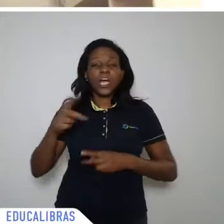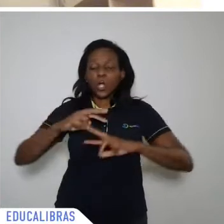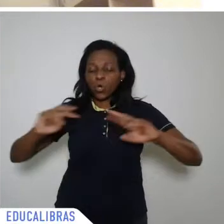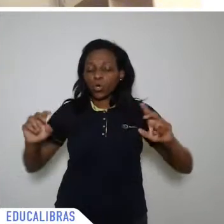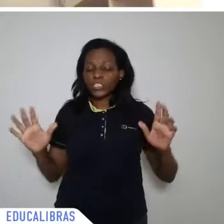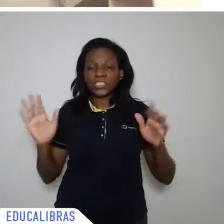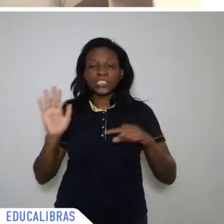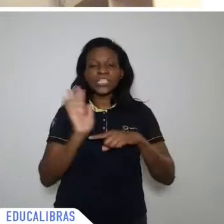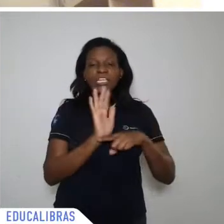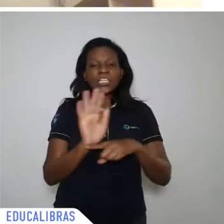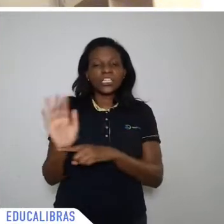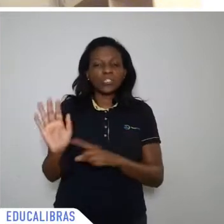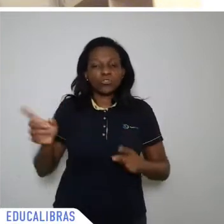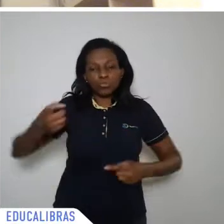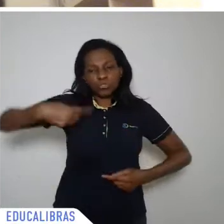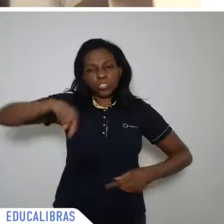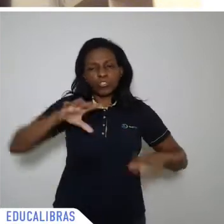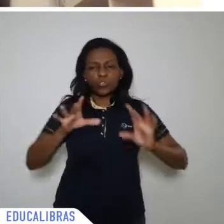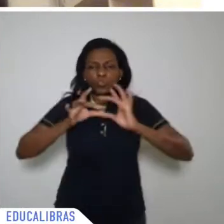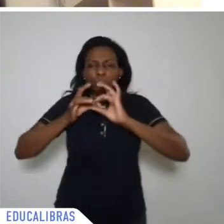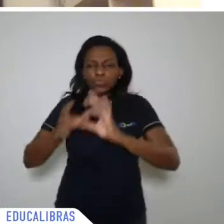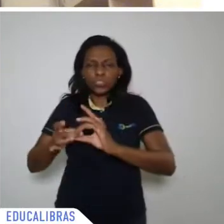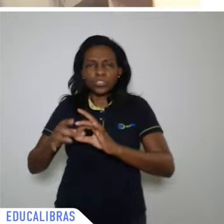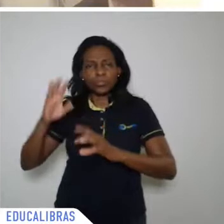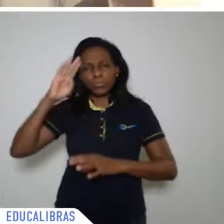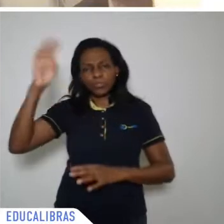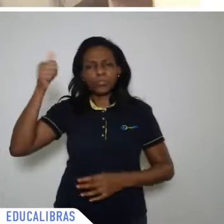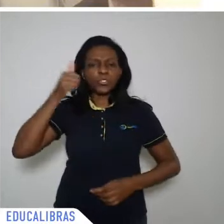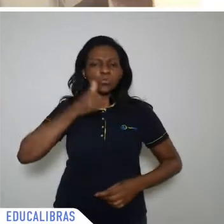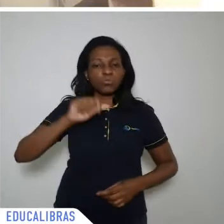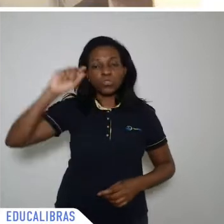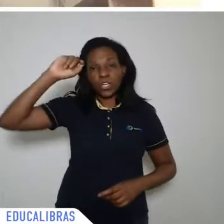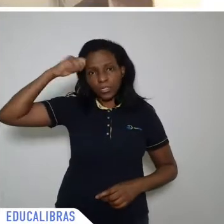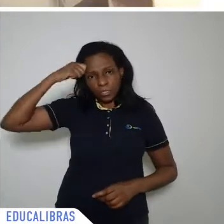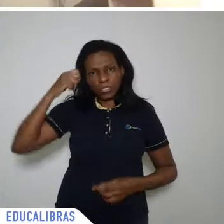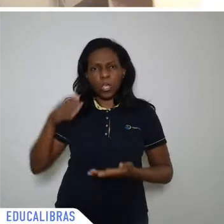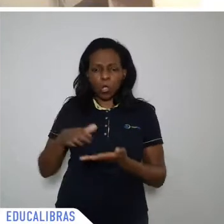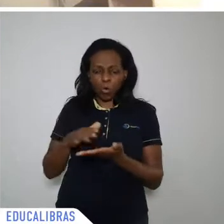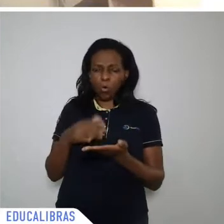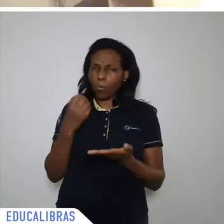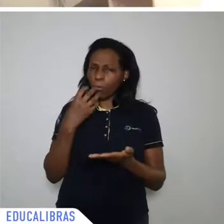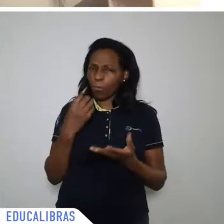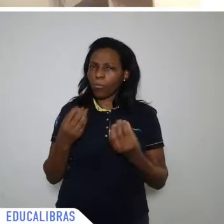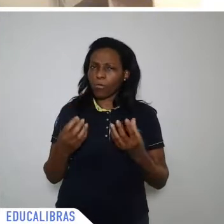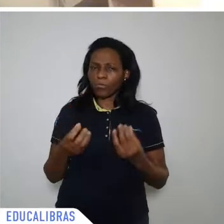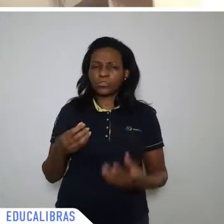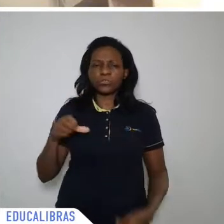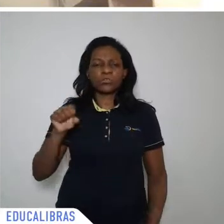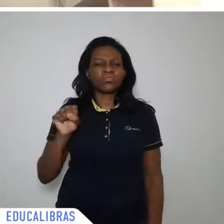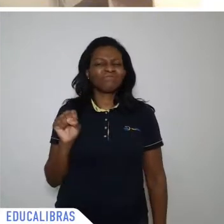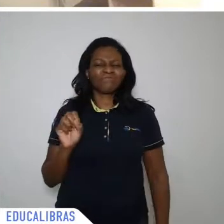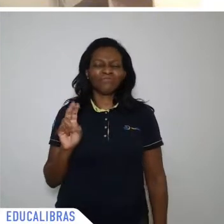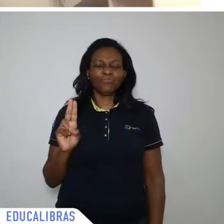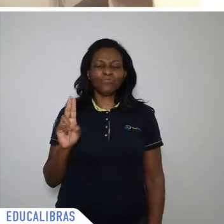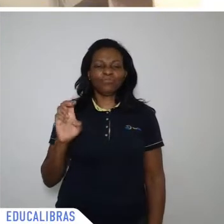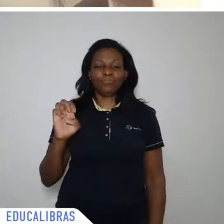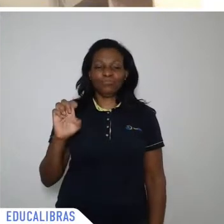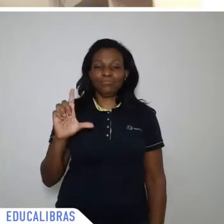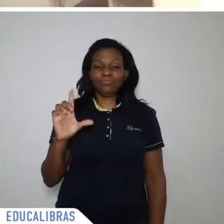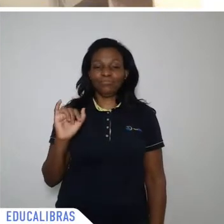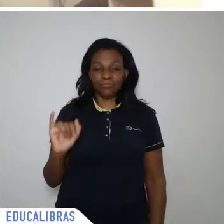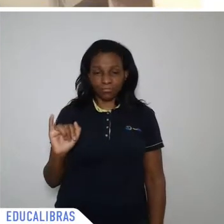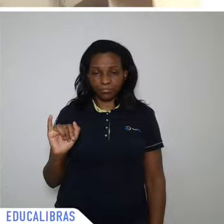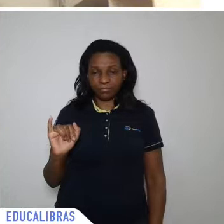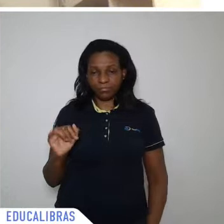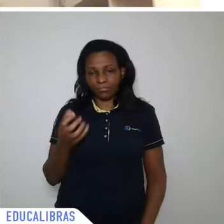what unites us as, especially as Black women, so it's worthwhile. Sueli,